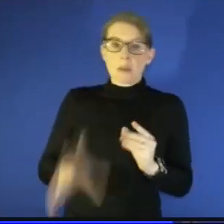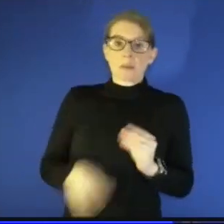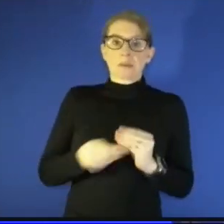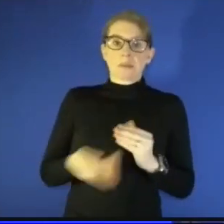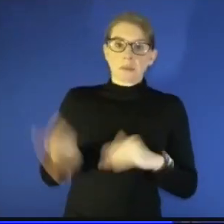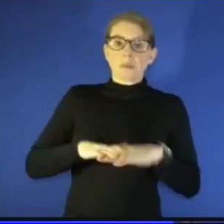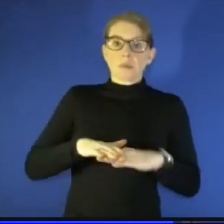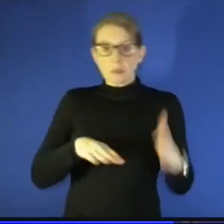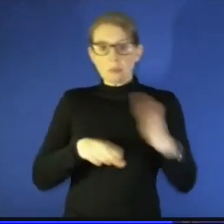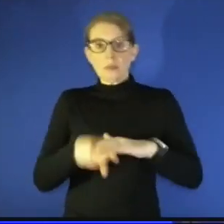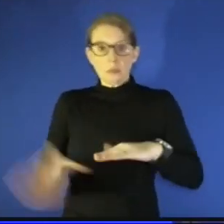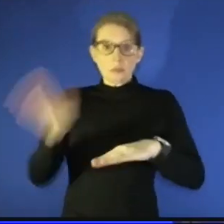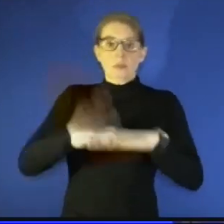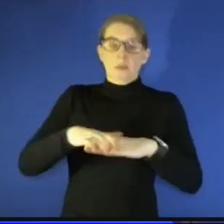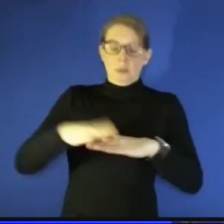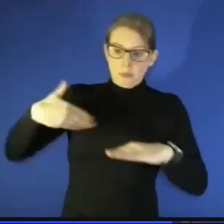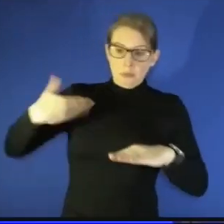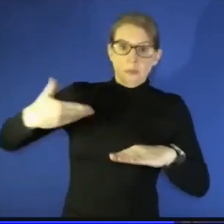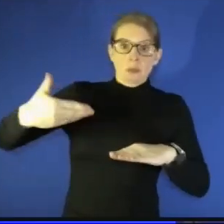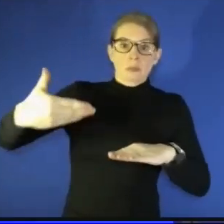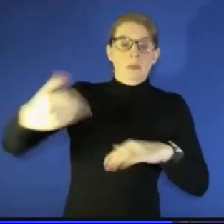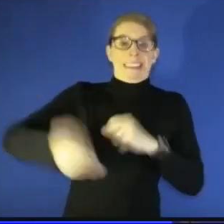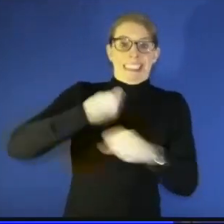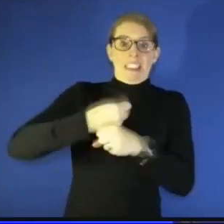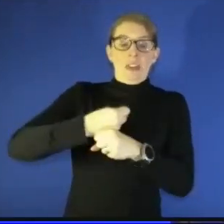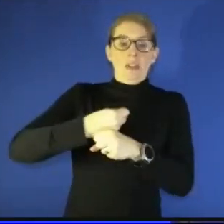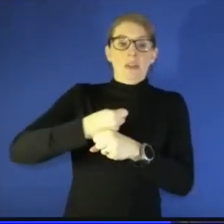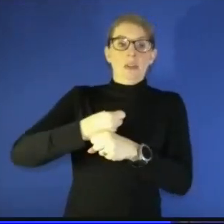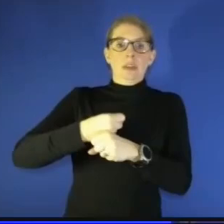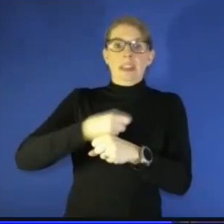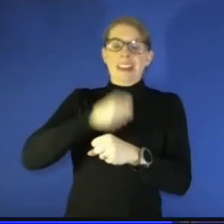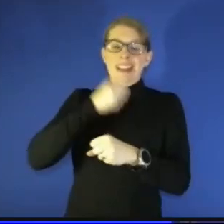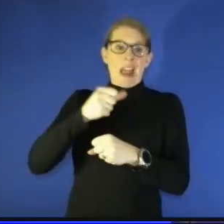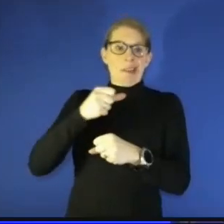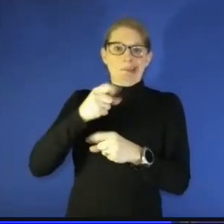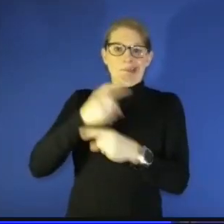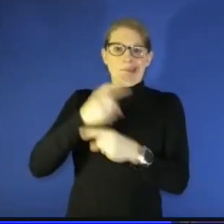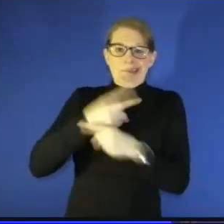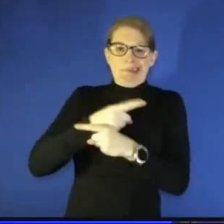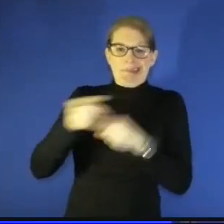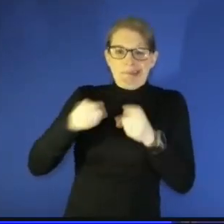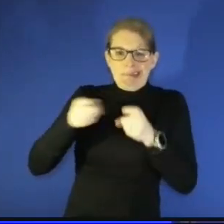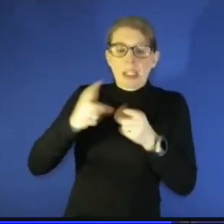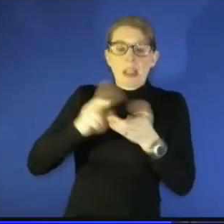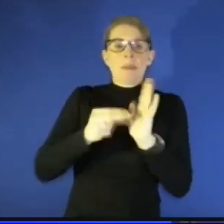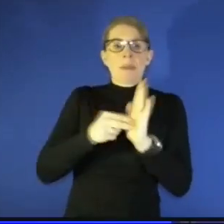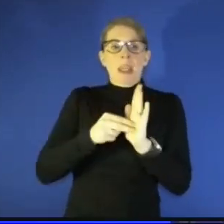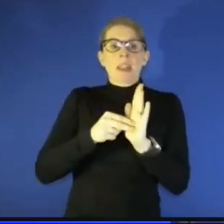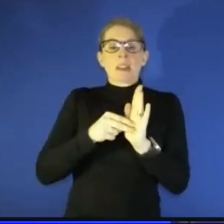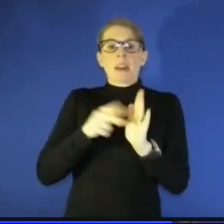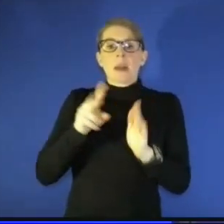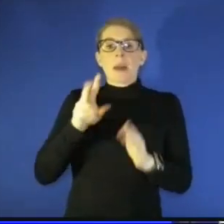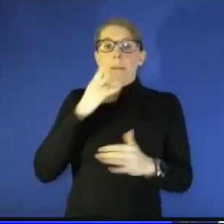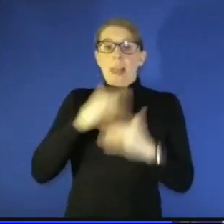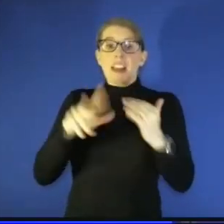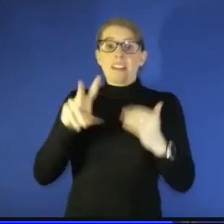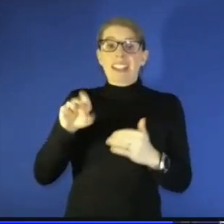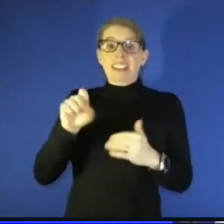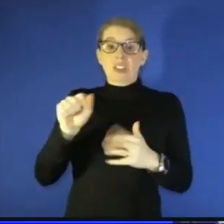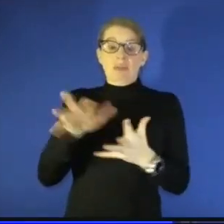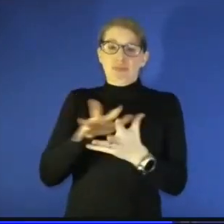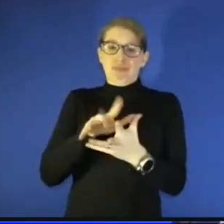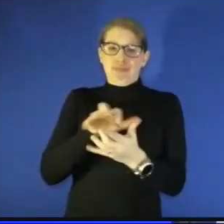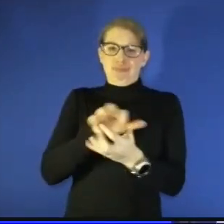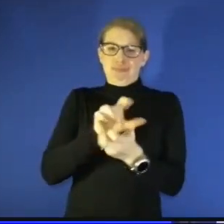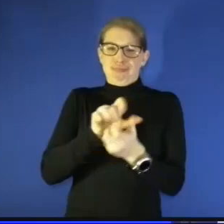conditions up over years and they aren't well attuned, they will lead to wear and tear on your blood vessel system, and it can result in